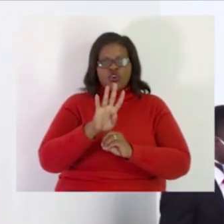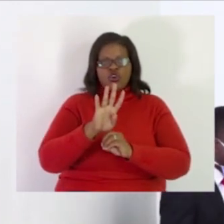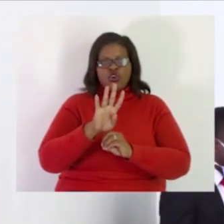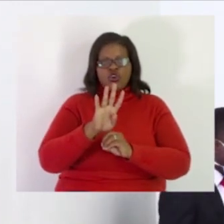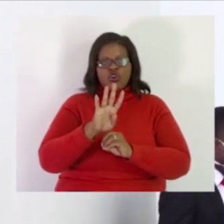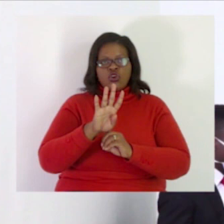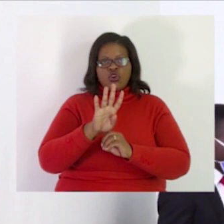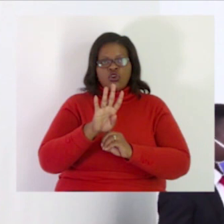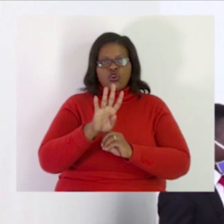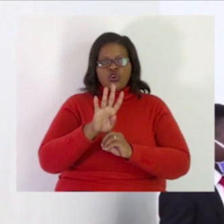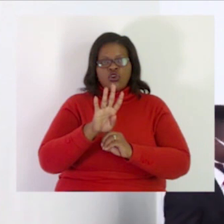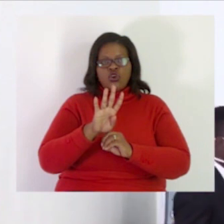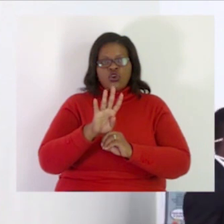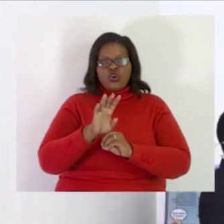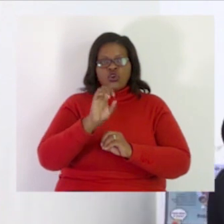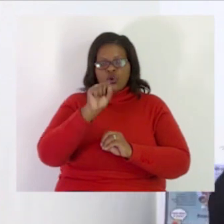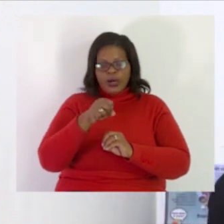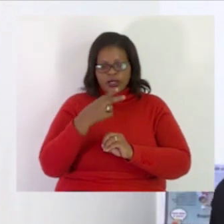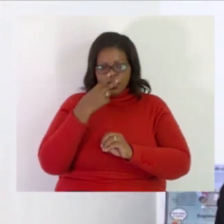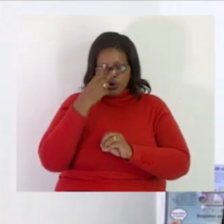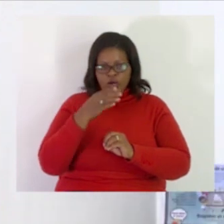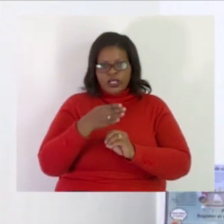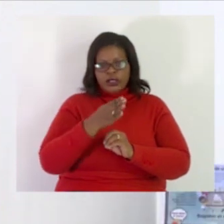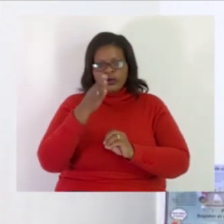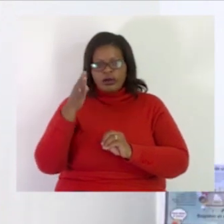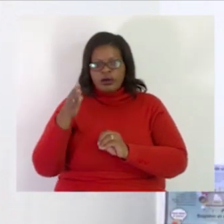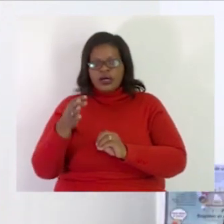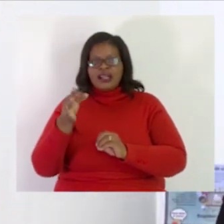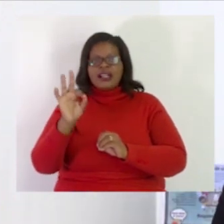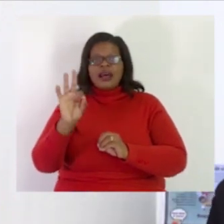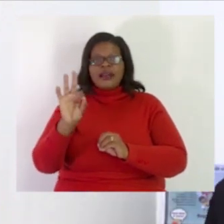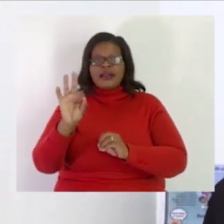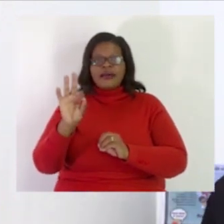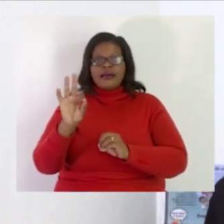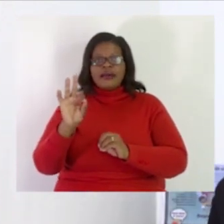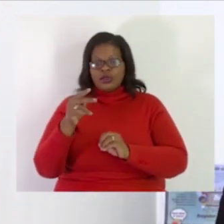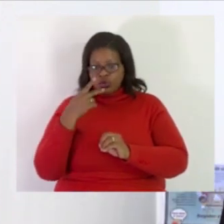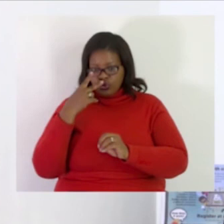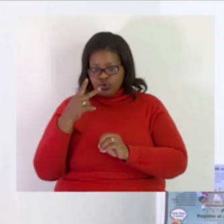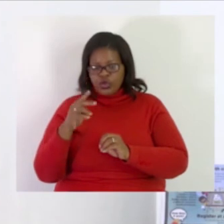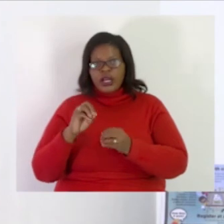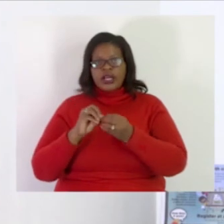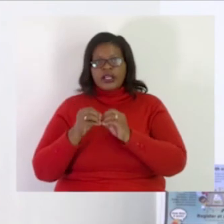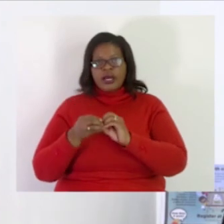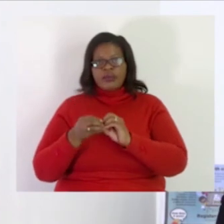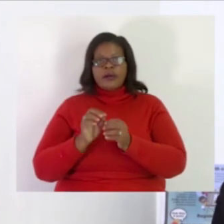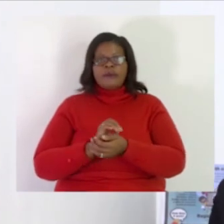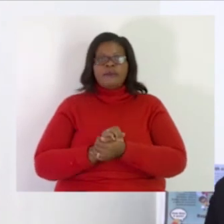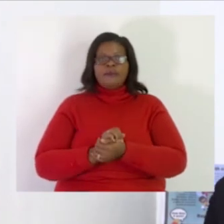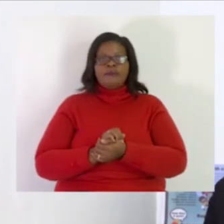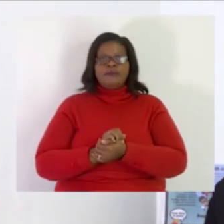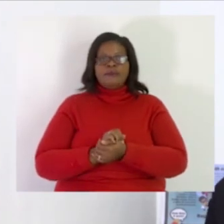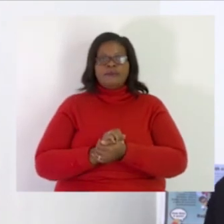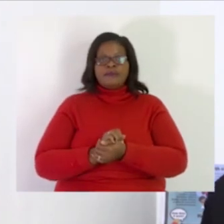Remember, there is a number you need to look at, which is 9. Ask yourself a question,